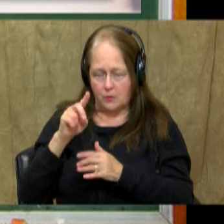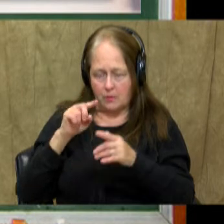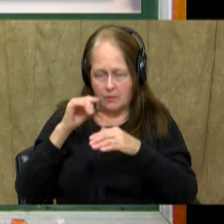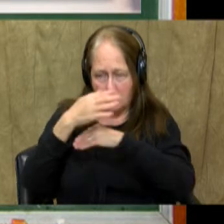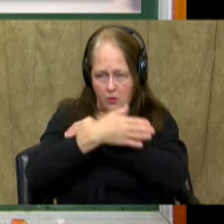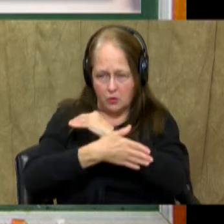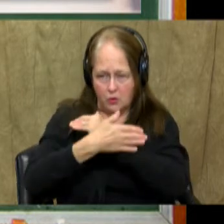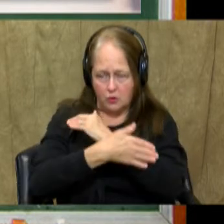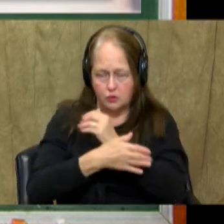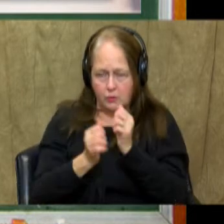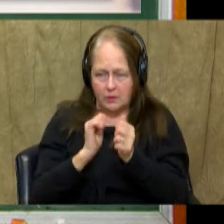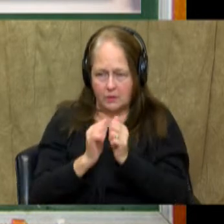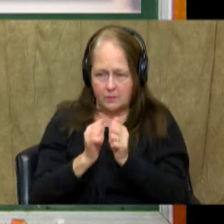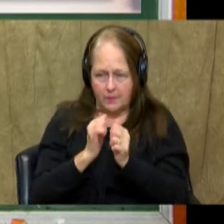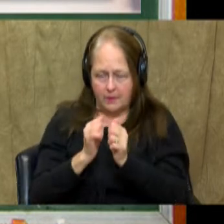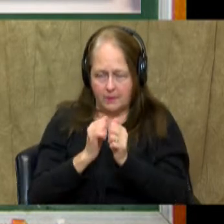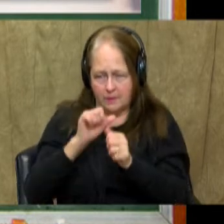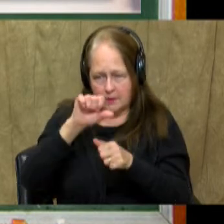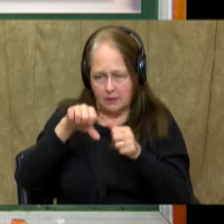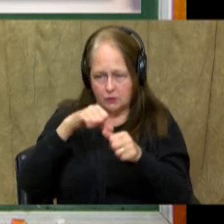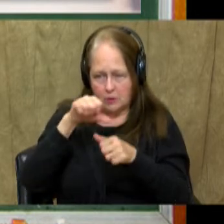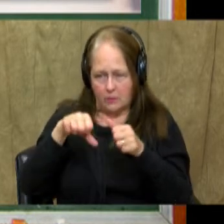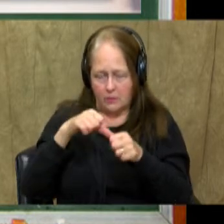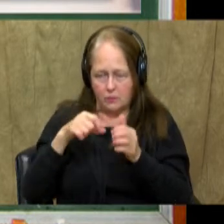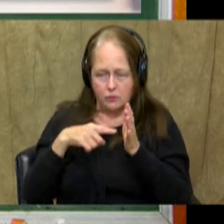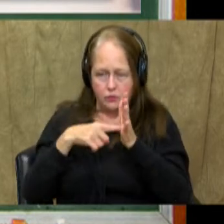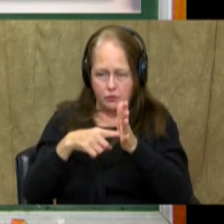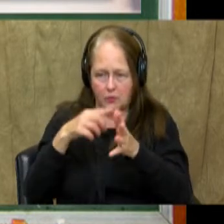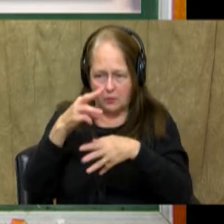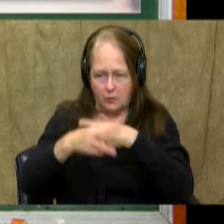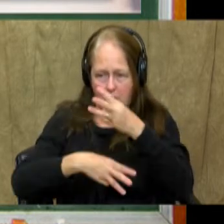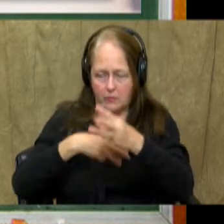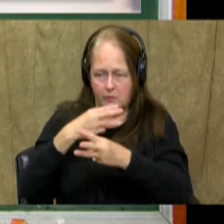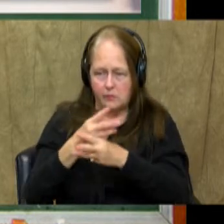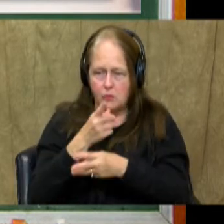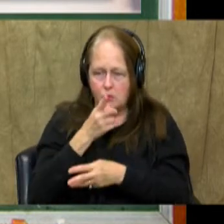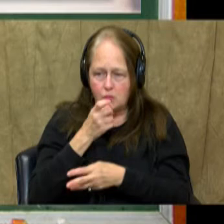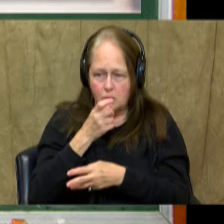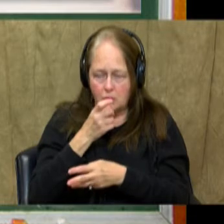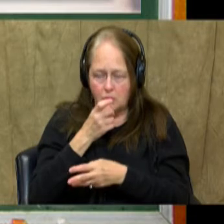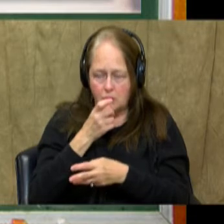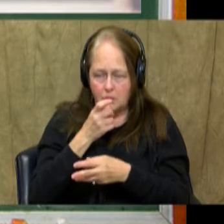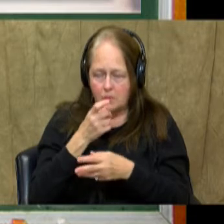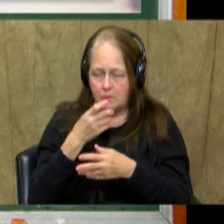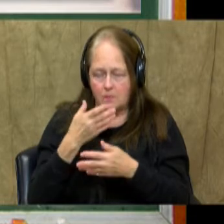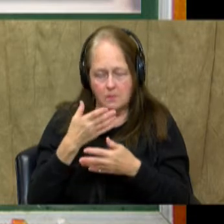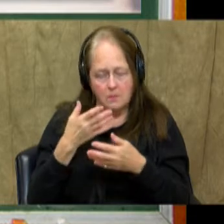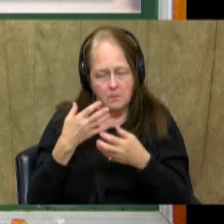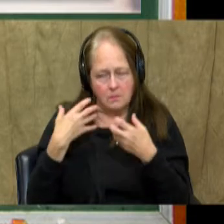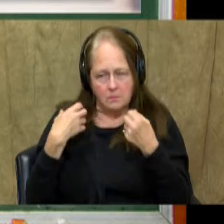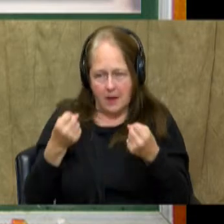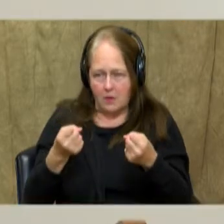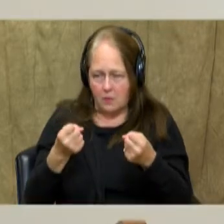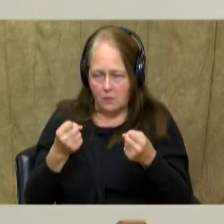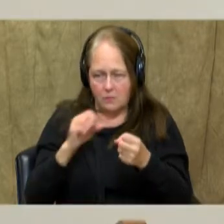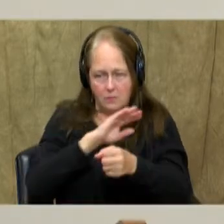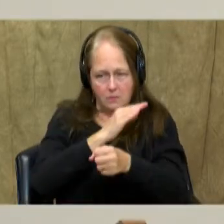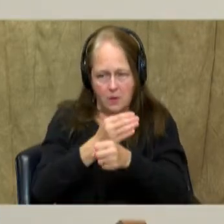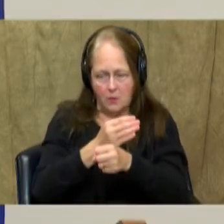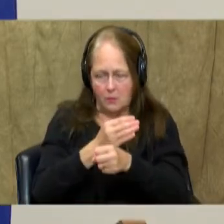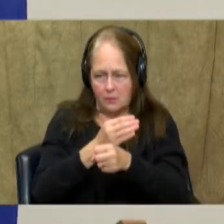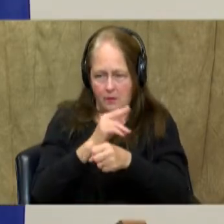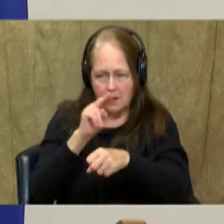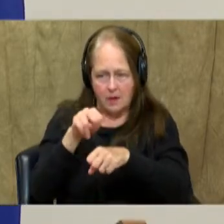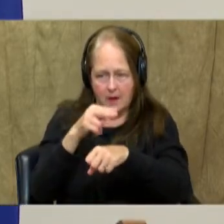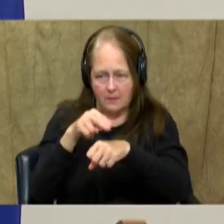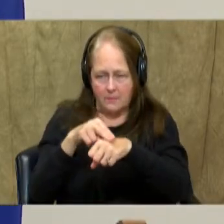were competing against each other to show the world who truly is the most powerful nation on the earth. So